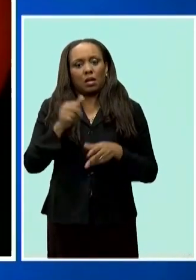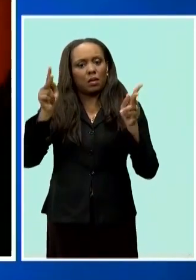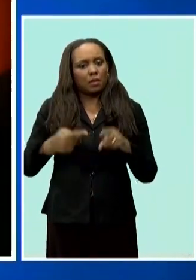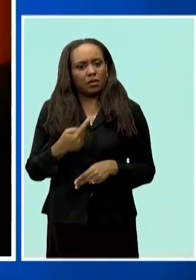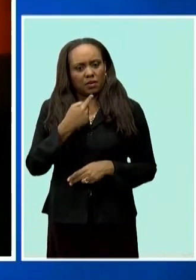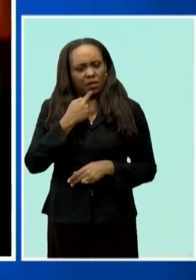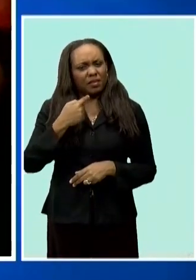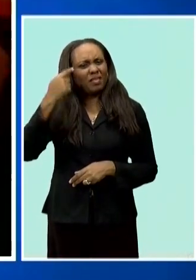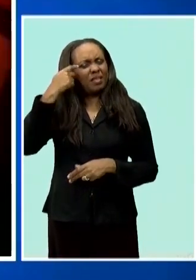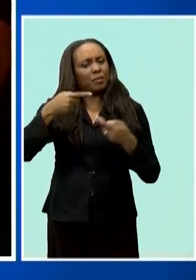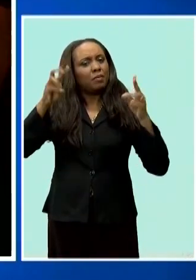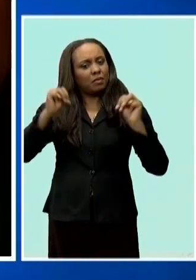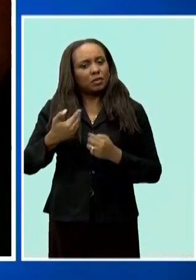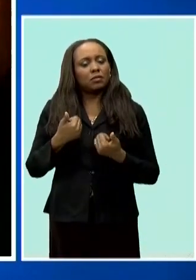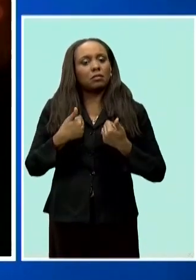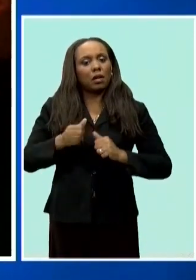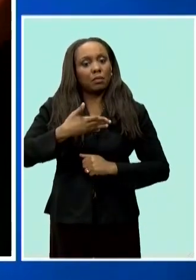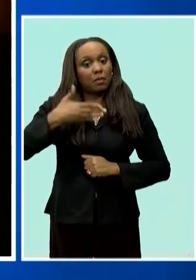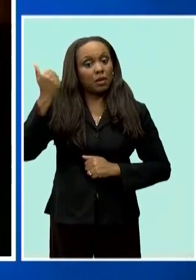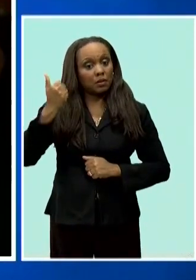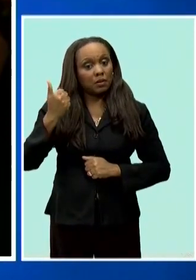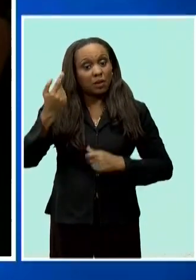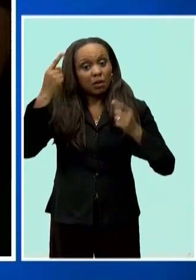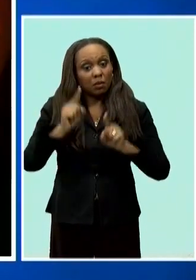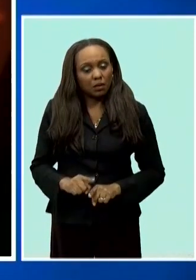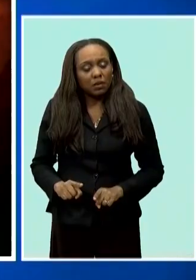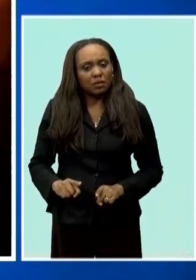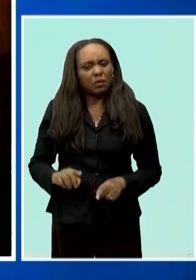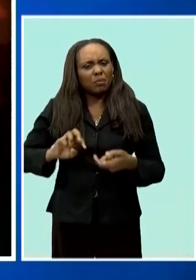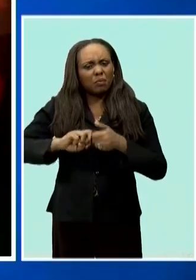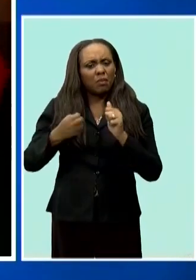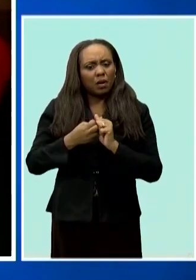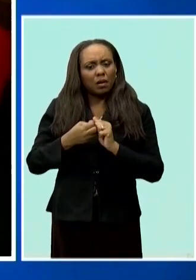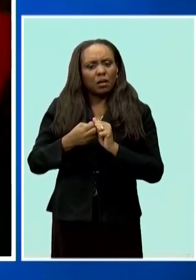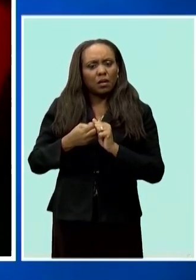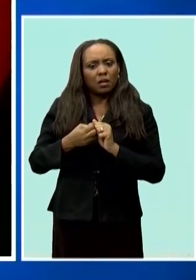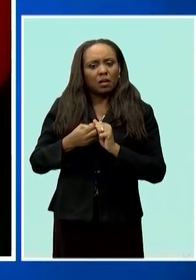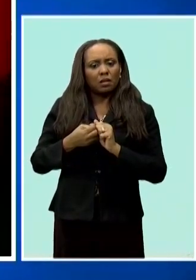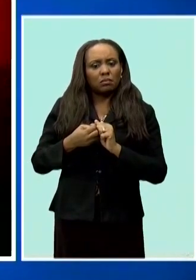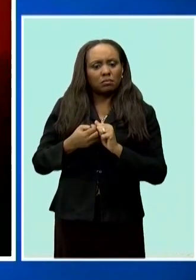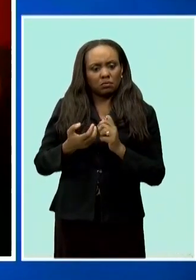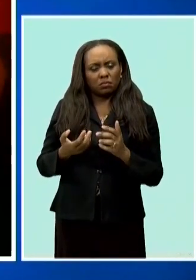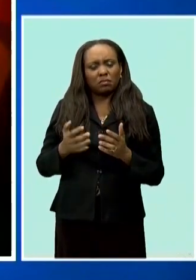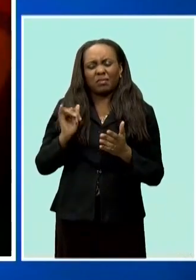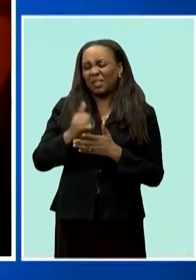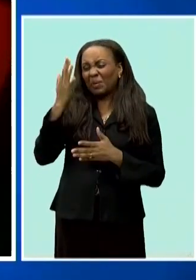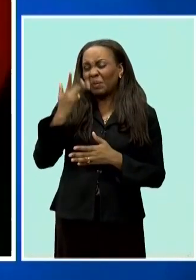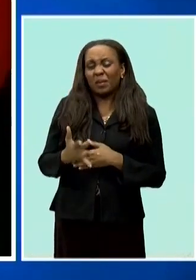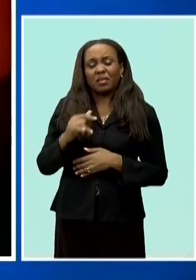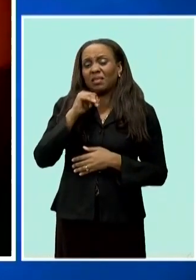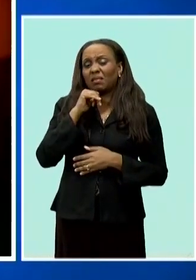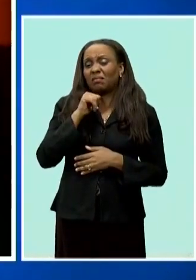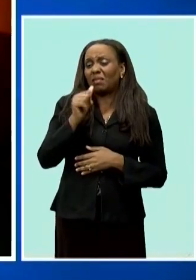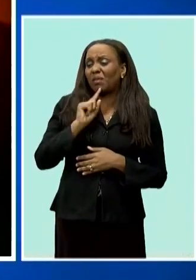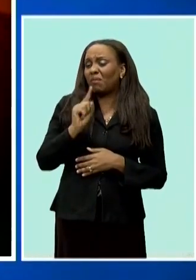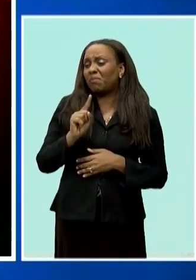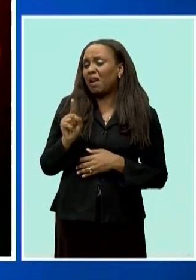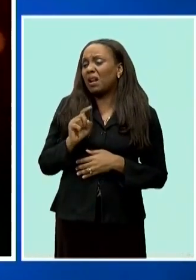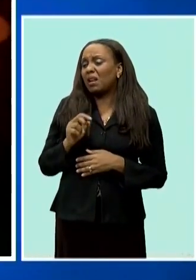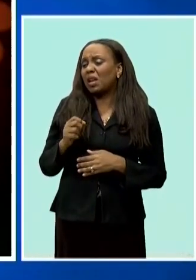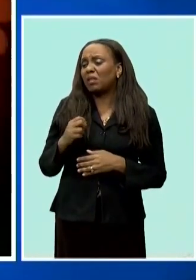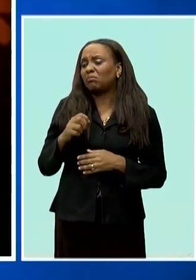better served. Glenn Burke seems to agree. He says collectively there are so many government and privately owned PSVs in service